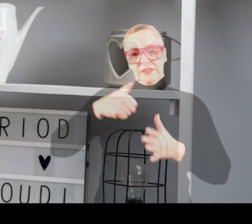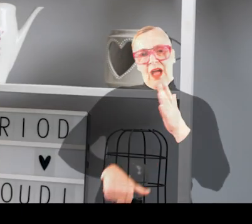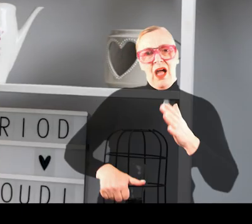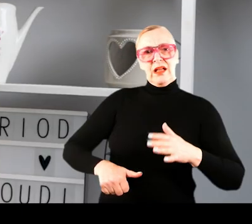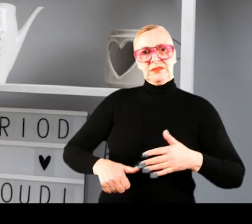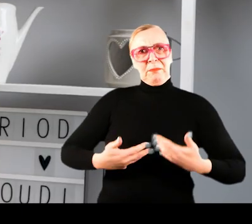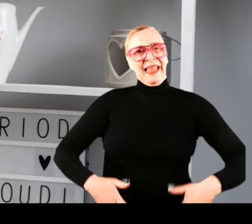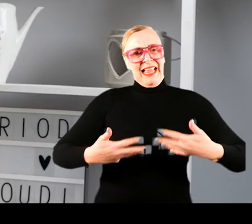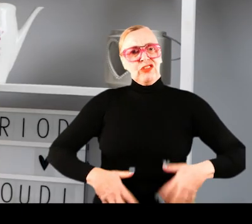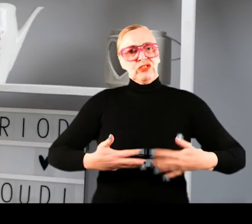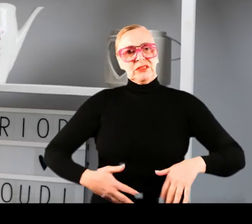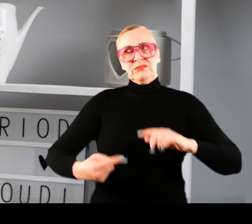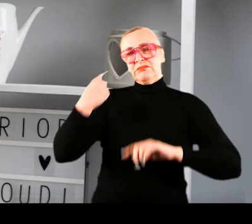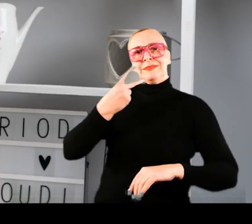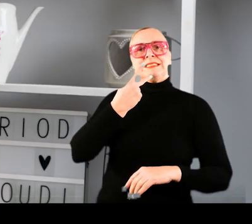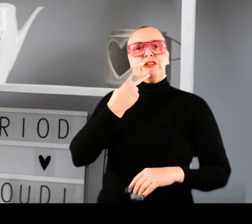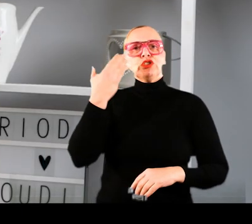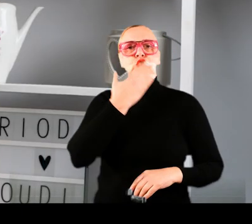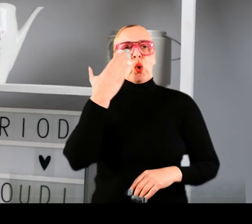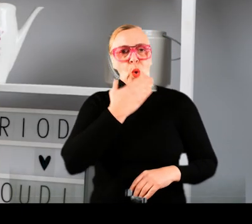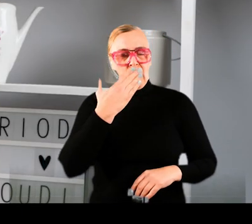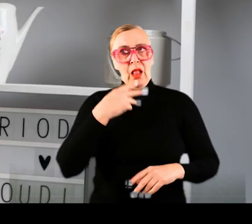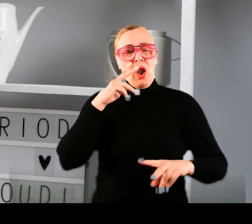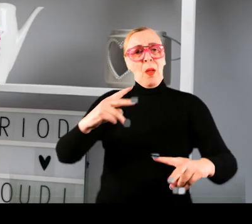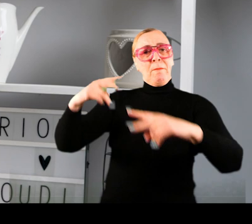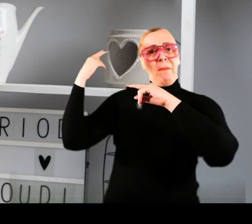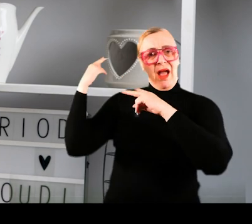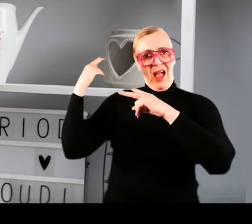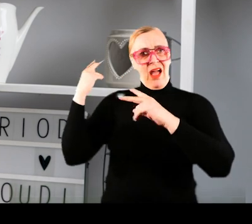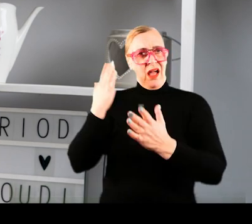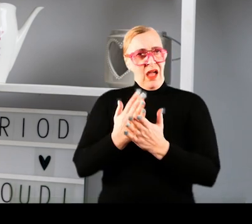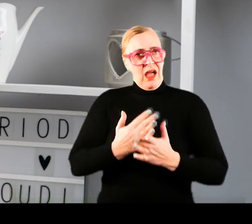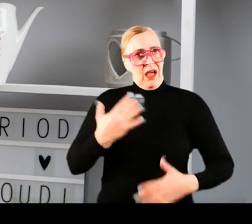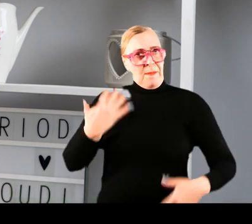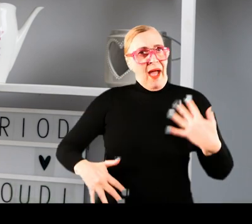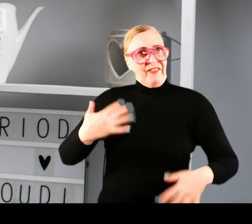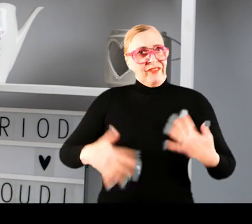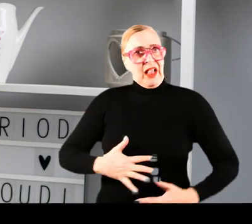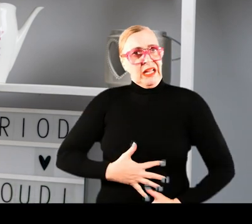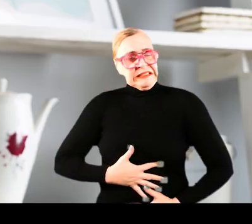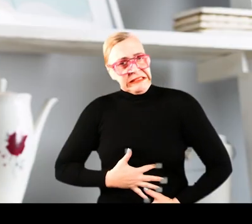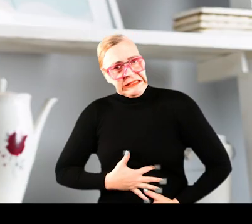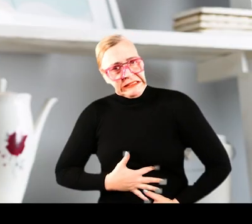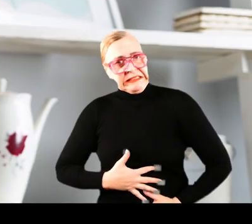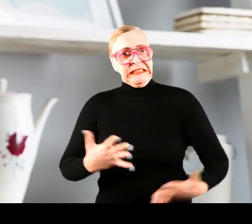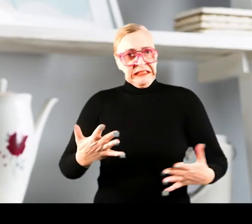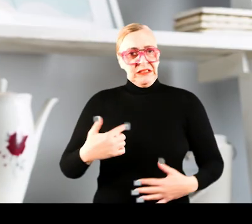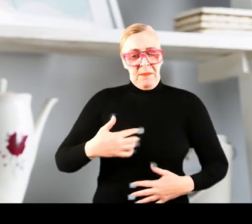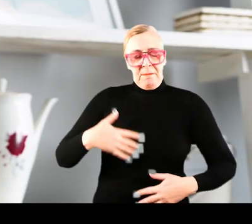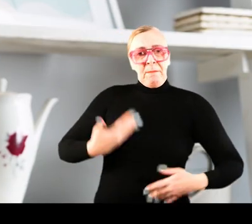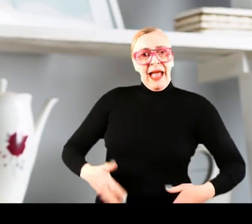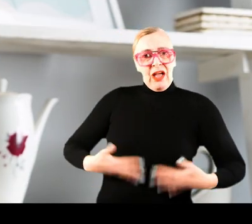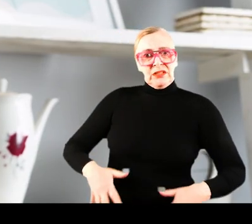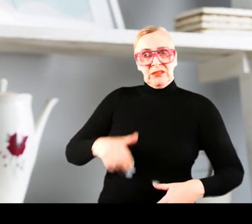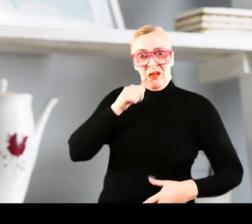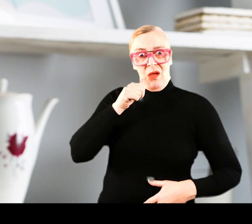I started my periods when I was in secondary school, and looking back, they were always quite painful. I knew that my period was